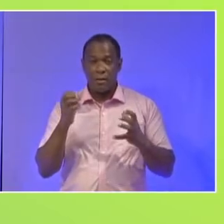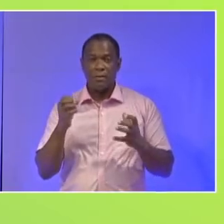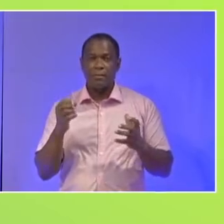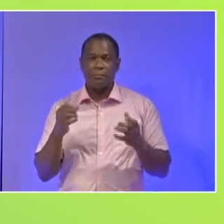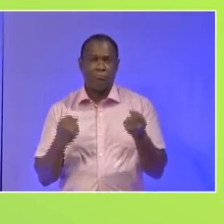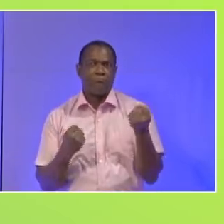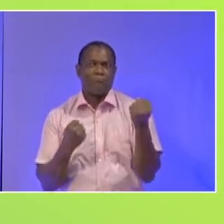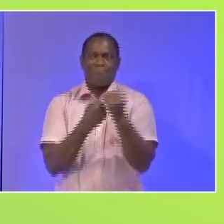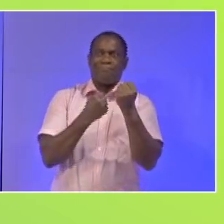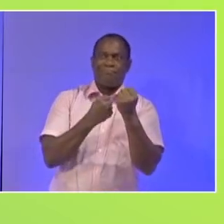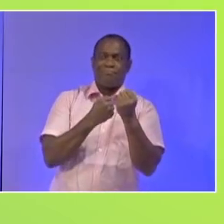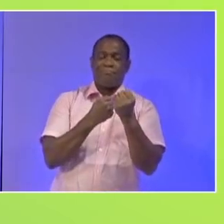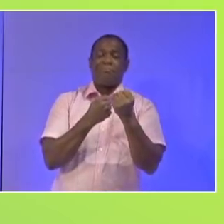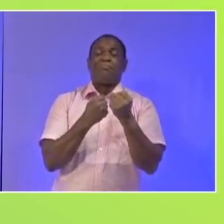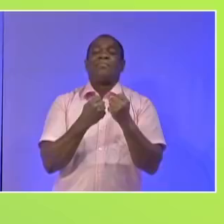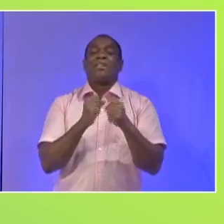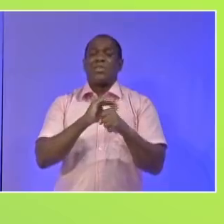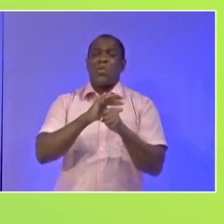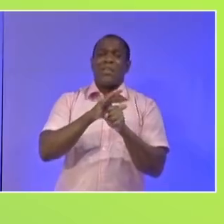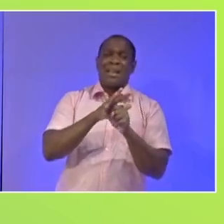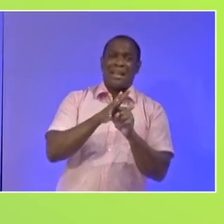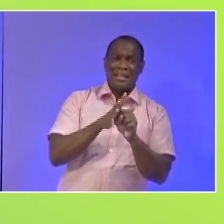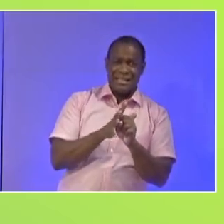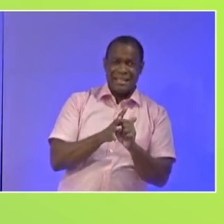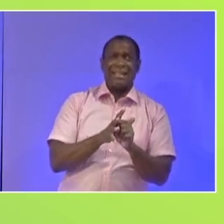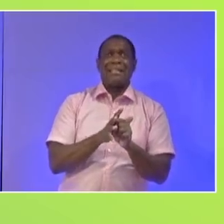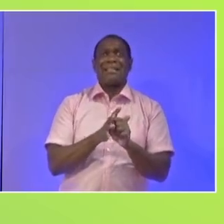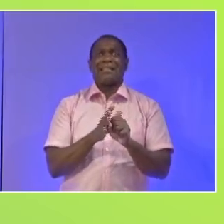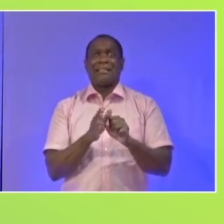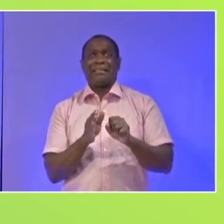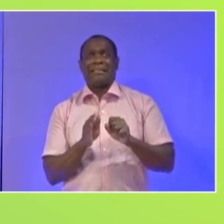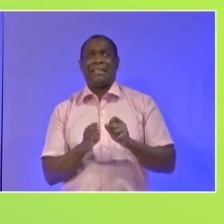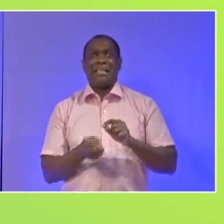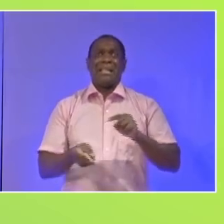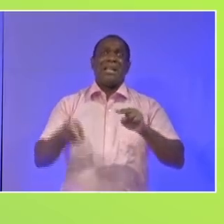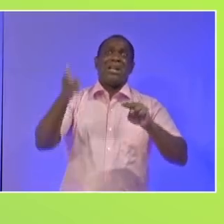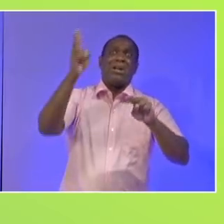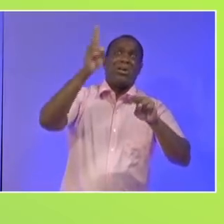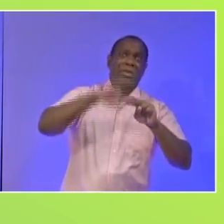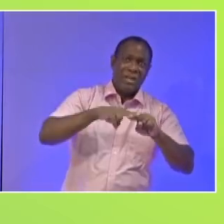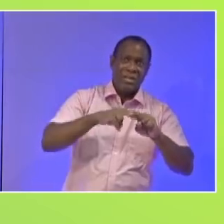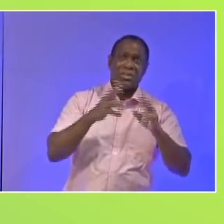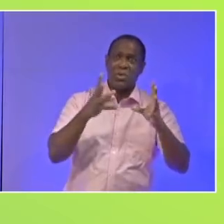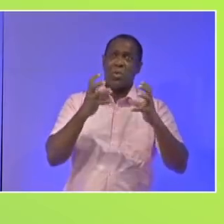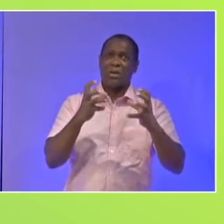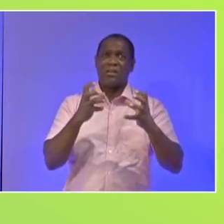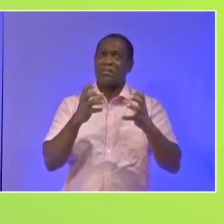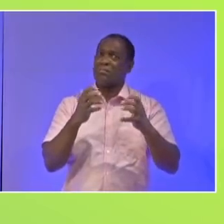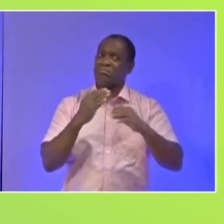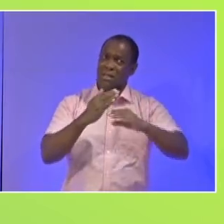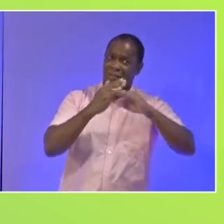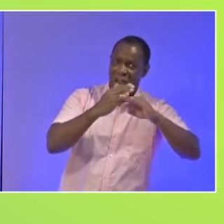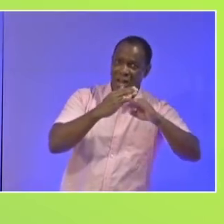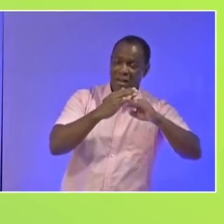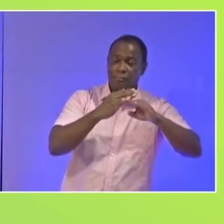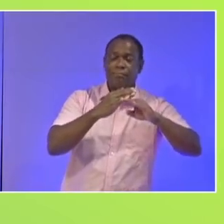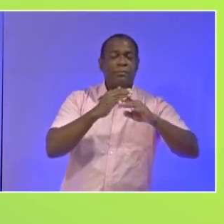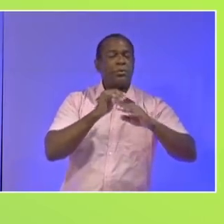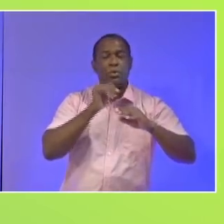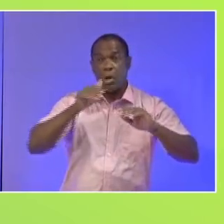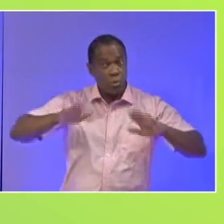this COVID-19 surge, it is not too late to start your vaccination